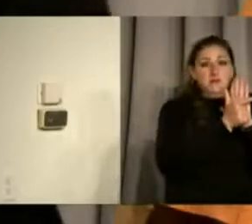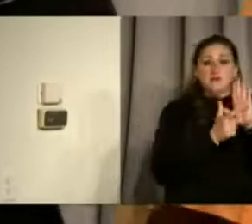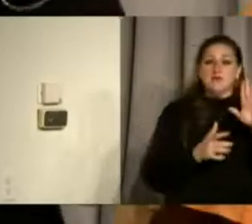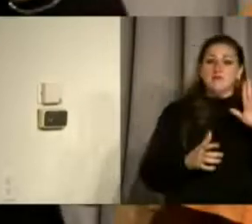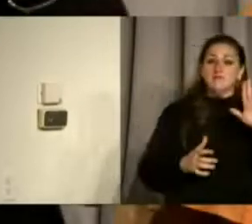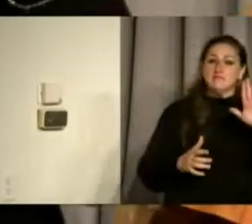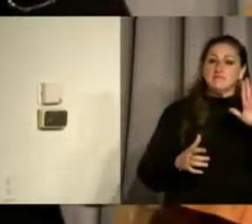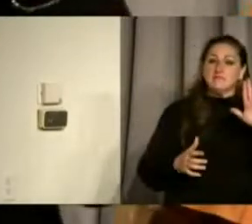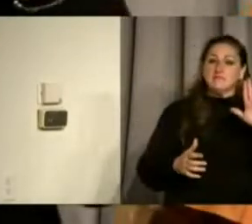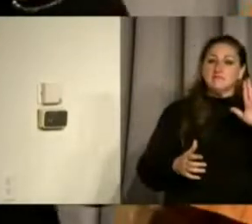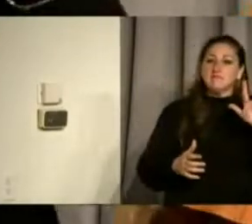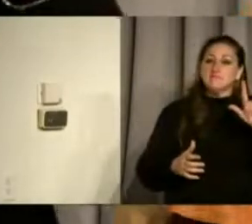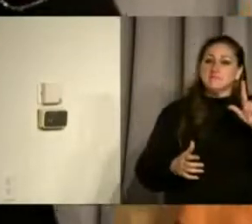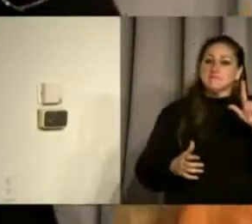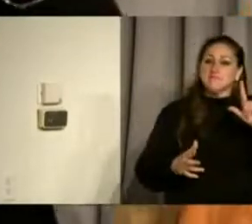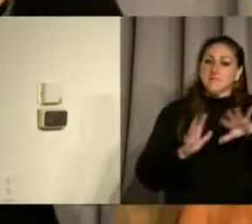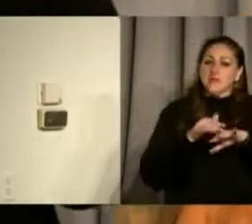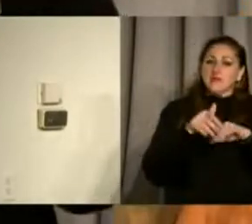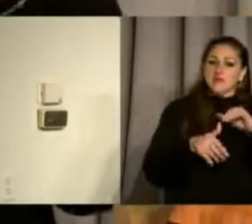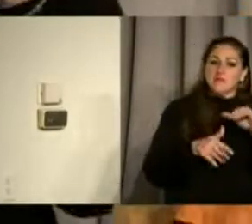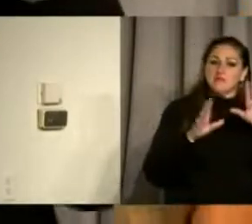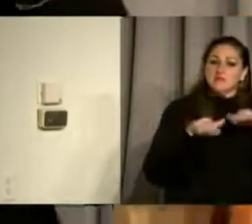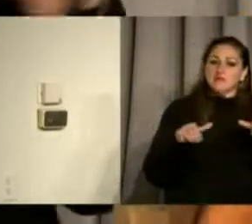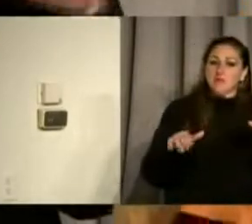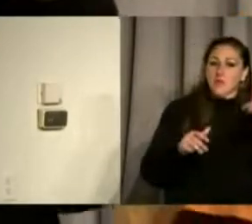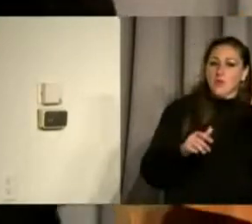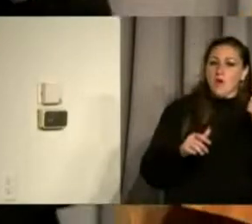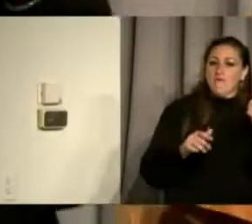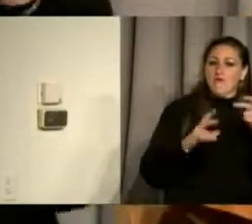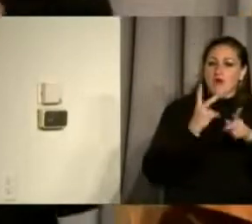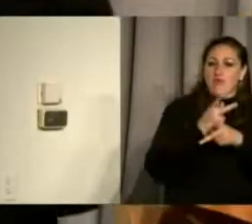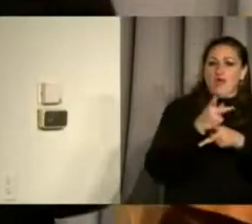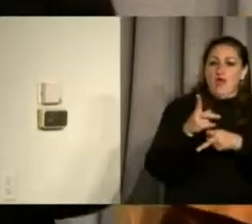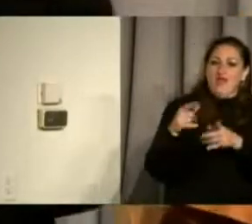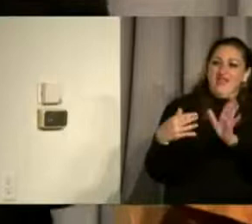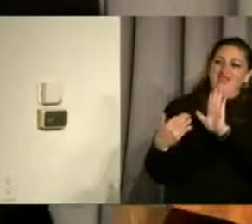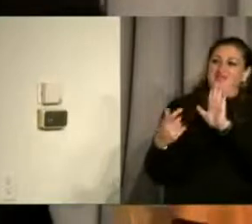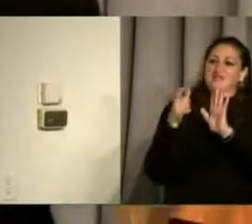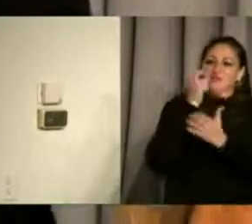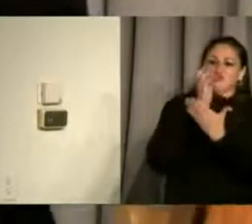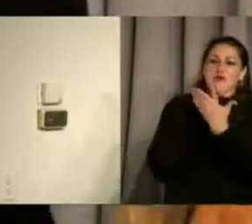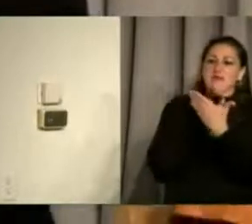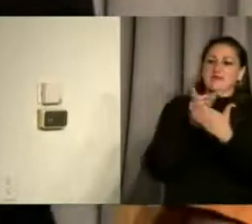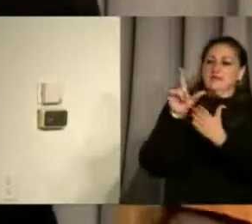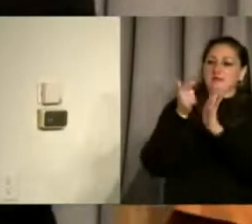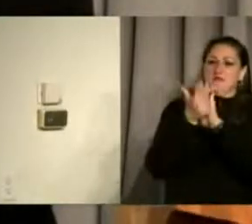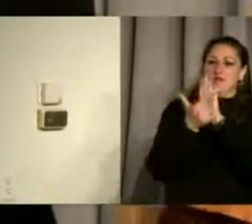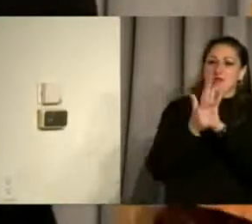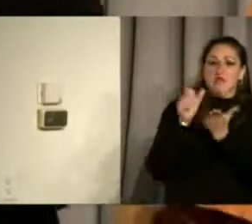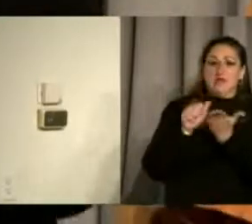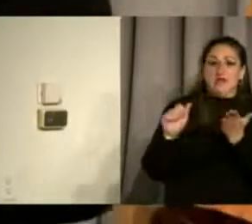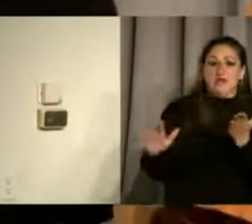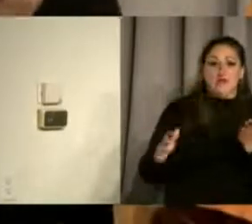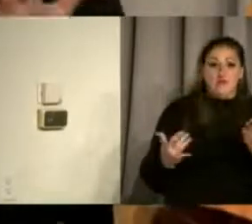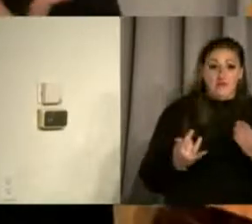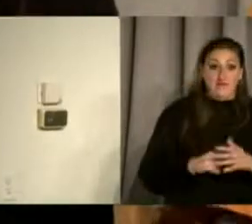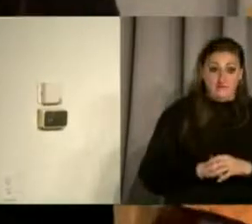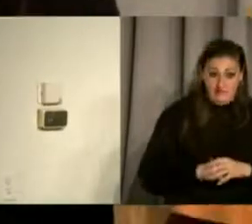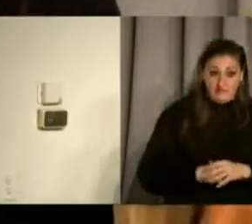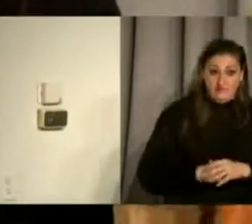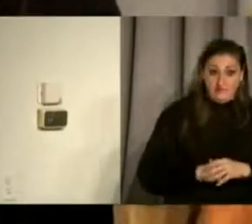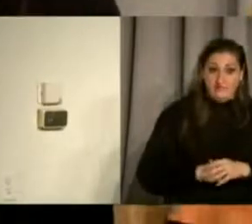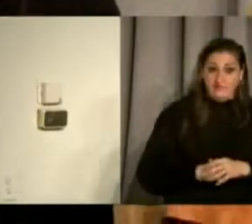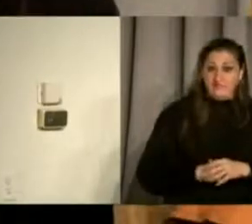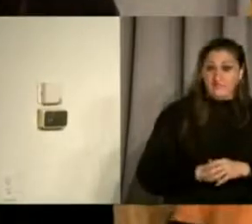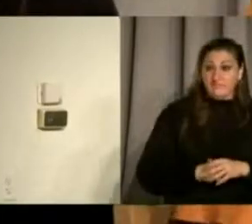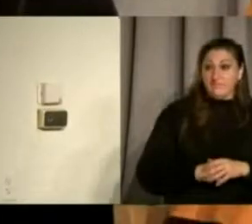Act. We're being attacked. They're calling it a racist law, and they're trying to get rid of it so